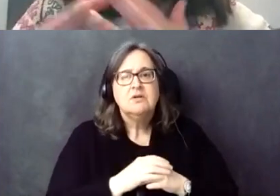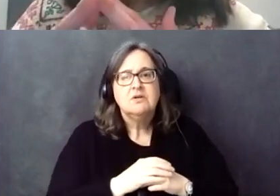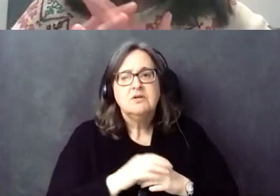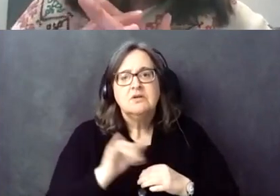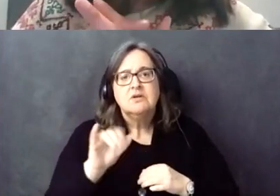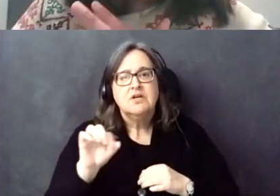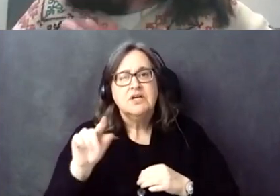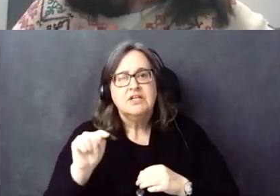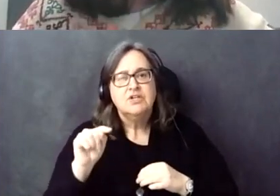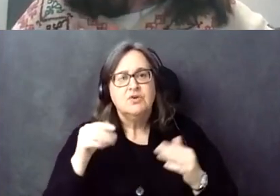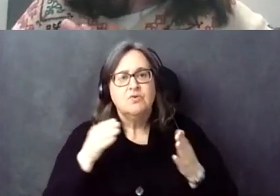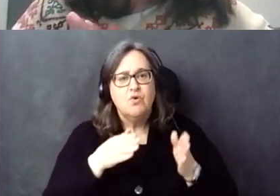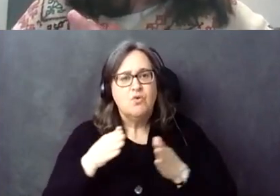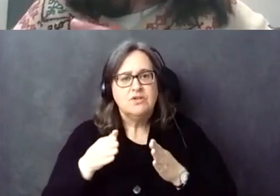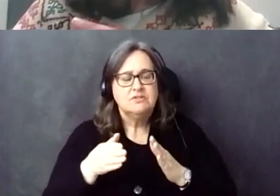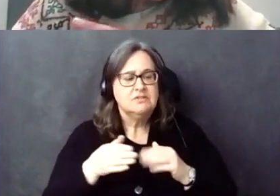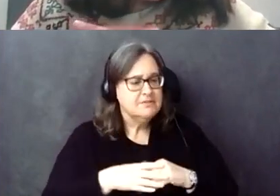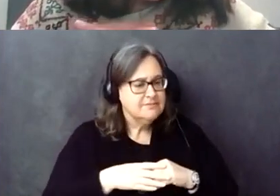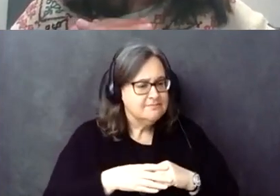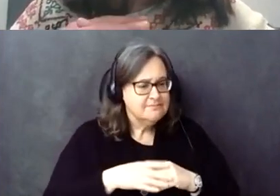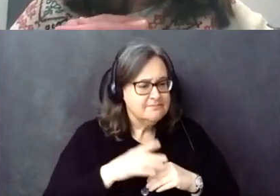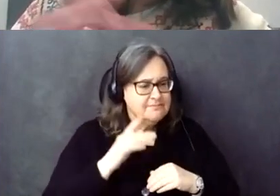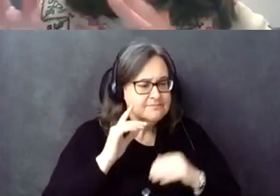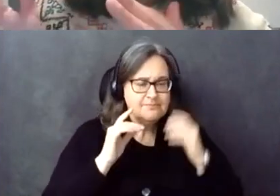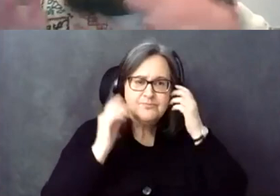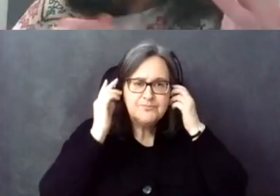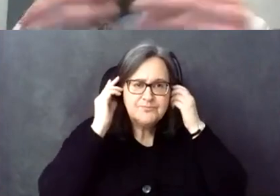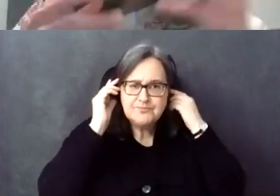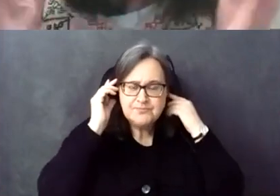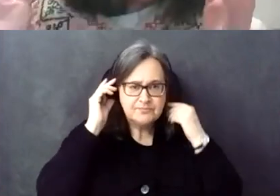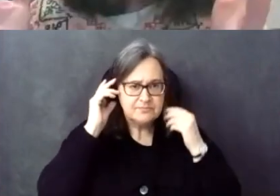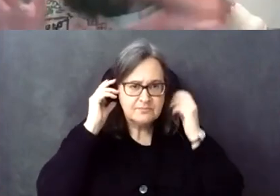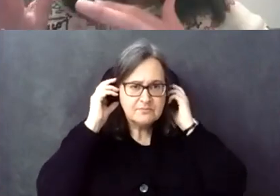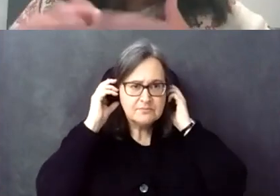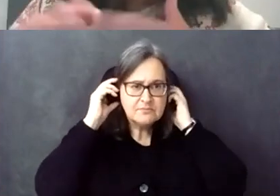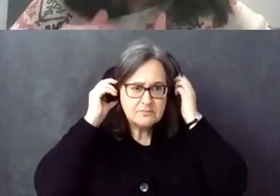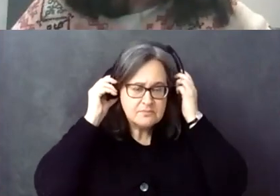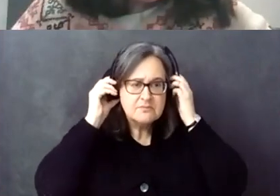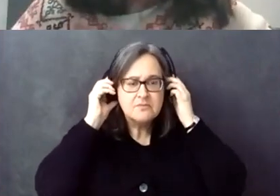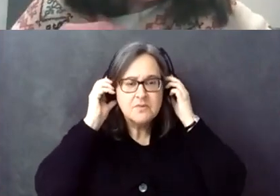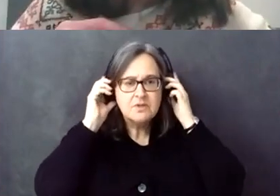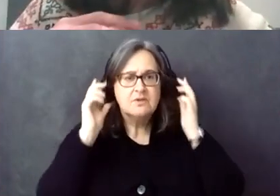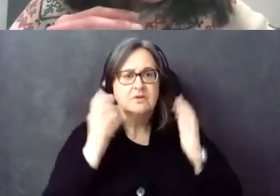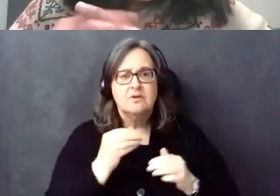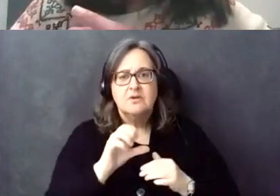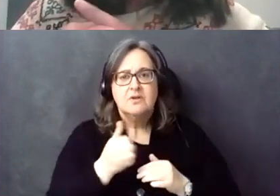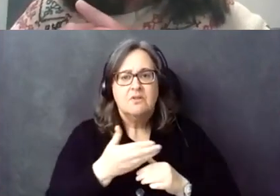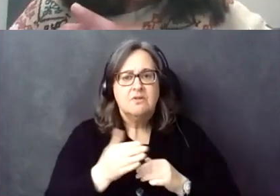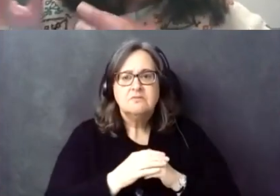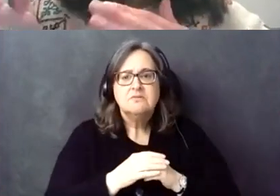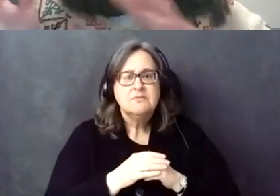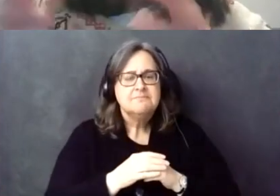roads that run in Chicago, right? And communities of lots of residents live along them,